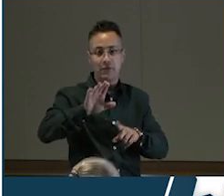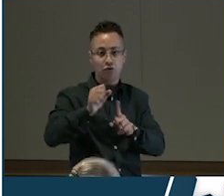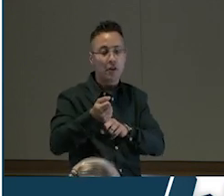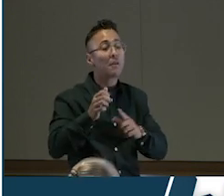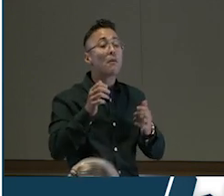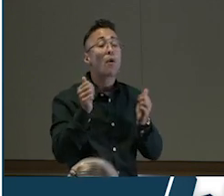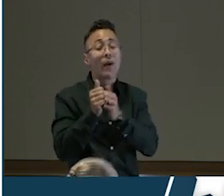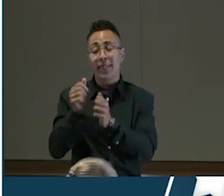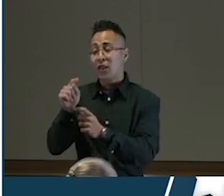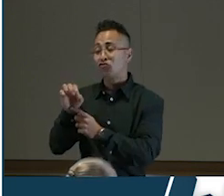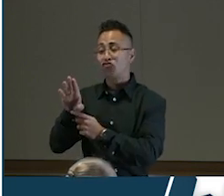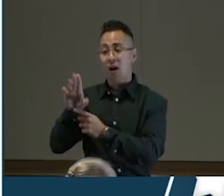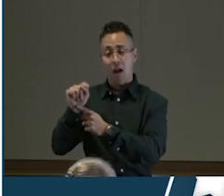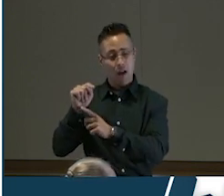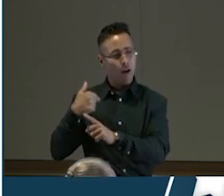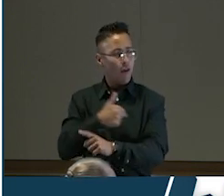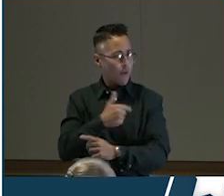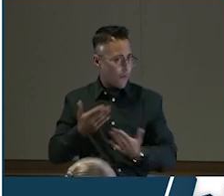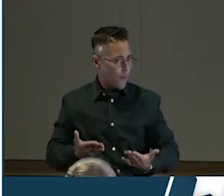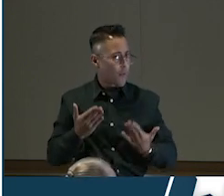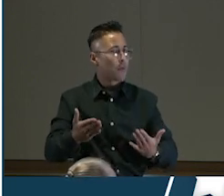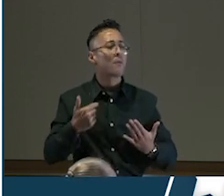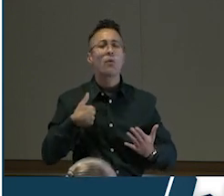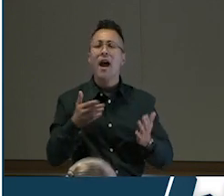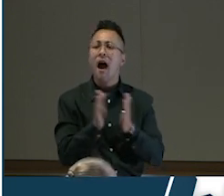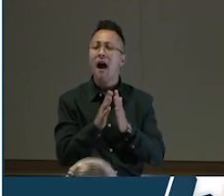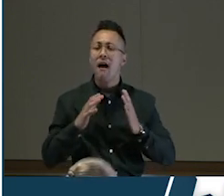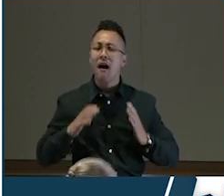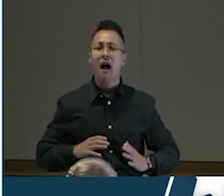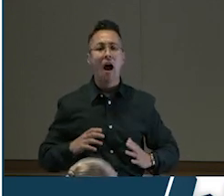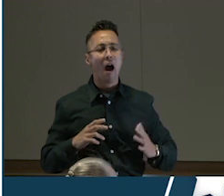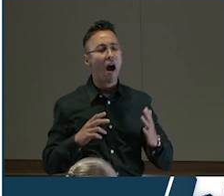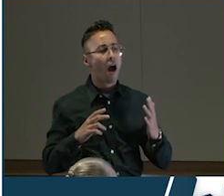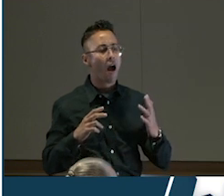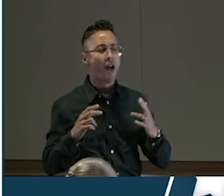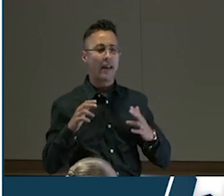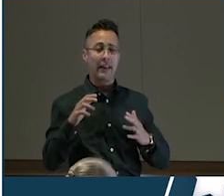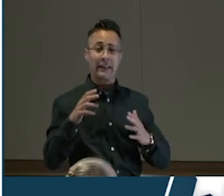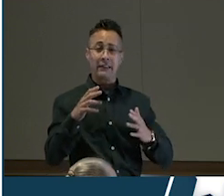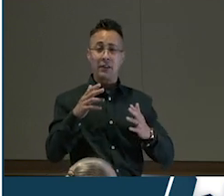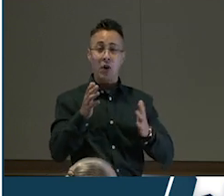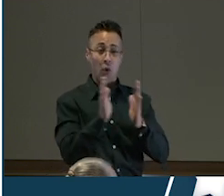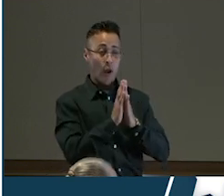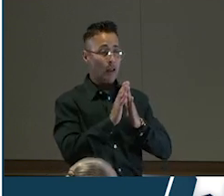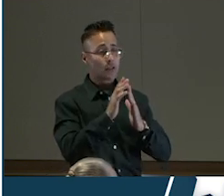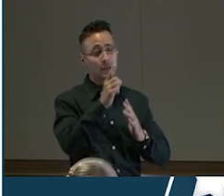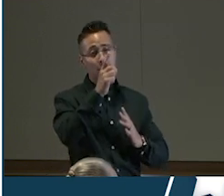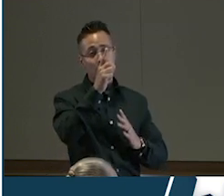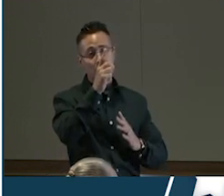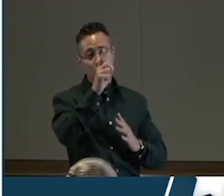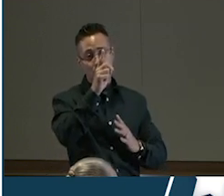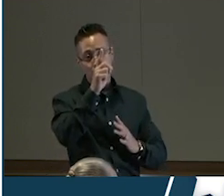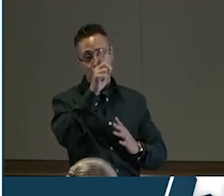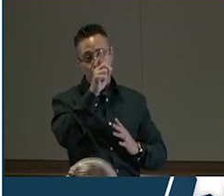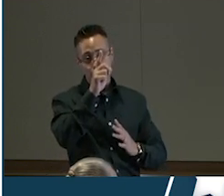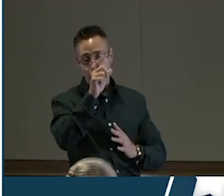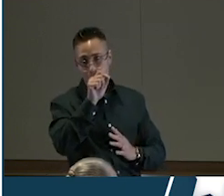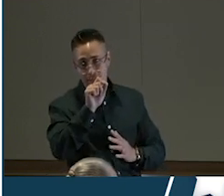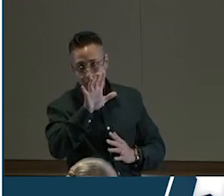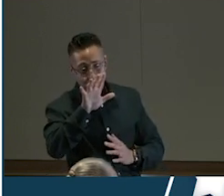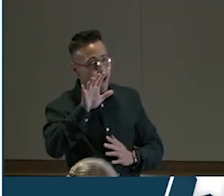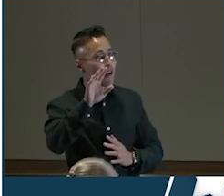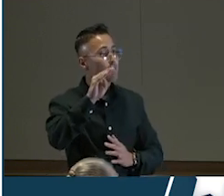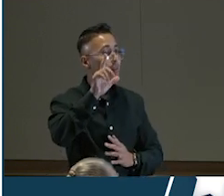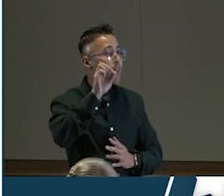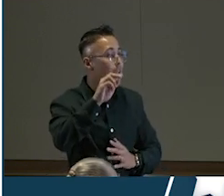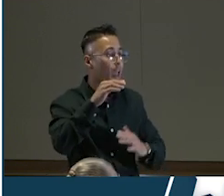we generally recommend that we're having our clients get somewhere between $250,000 to upwards of, 1, 2, 3, 4,